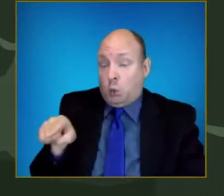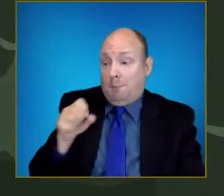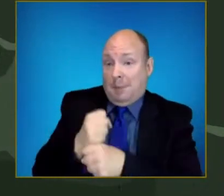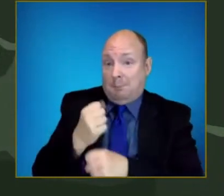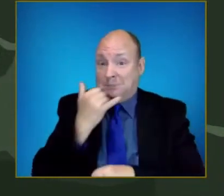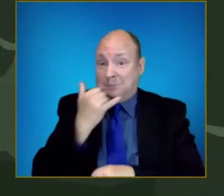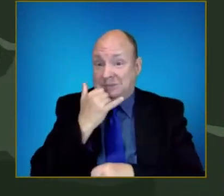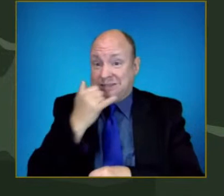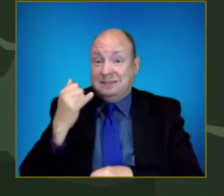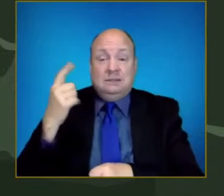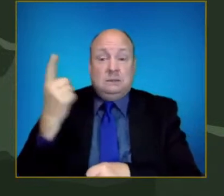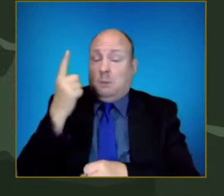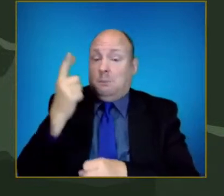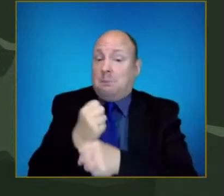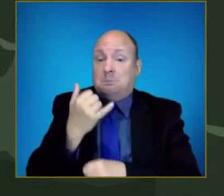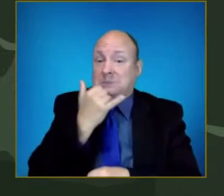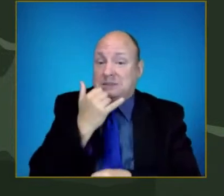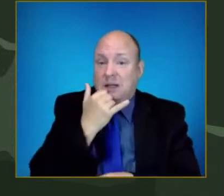it did?